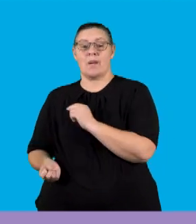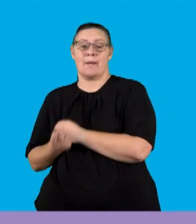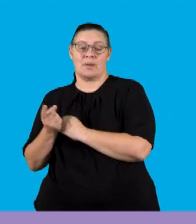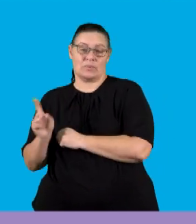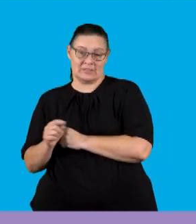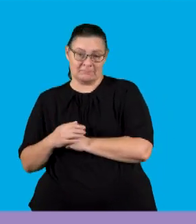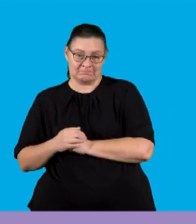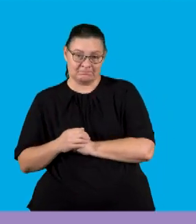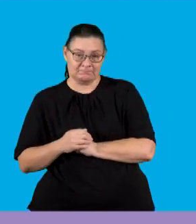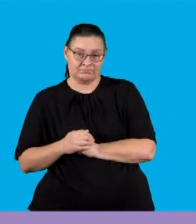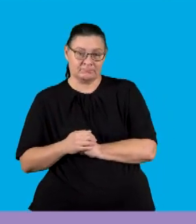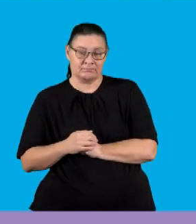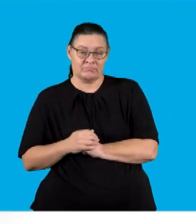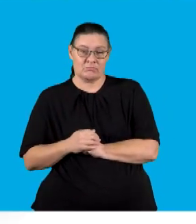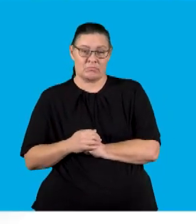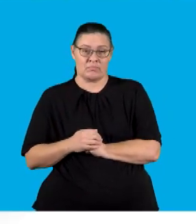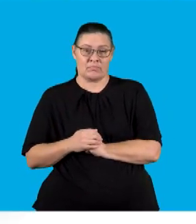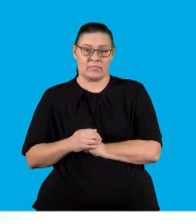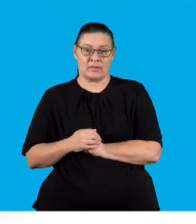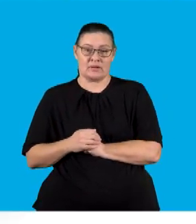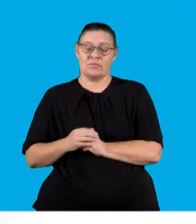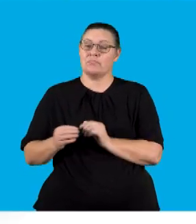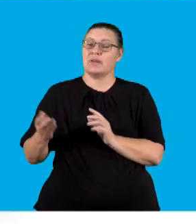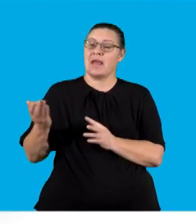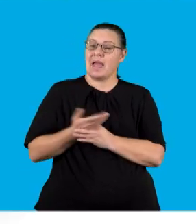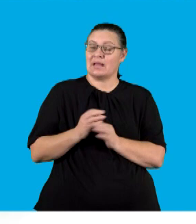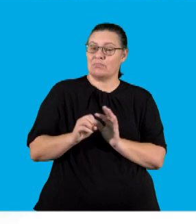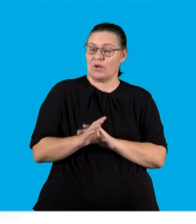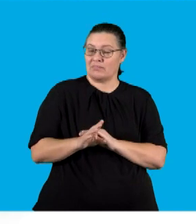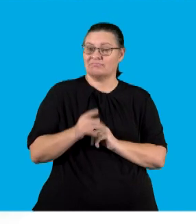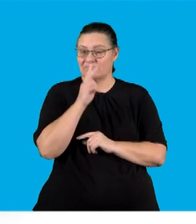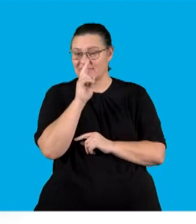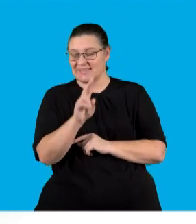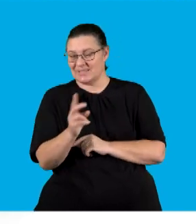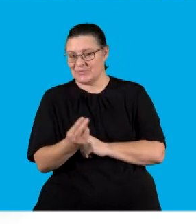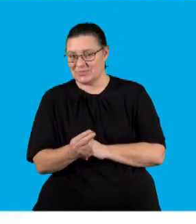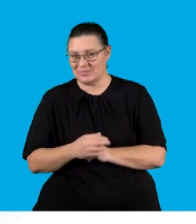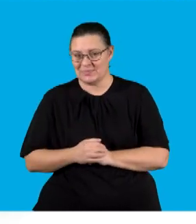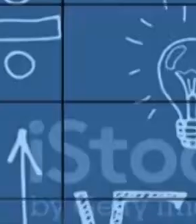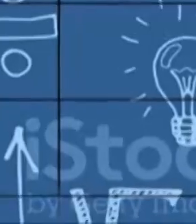middle. Let's quickly go to an ad break, and then we'll see you just now.